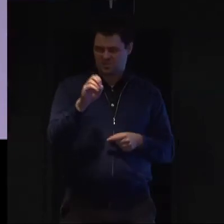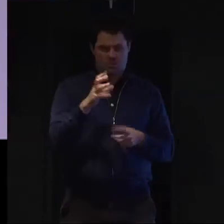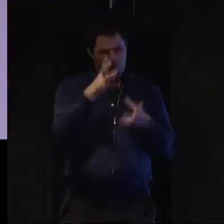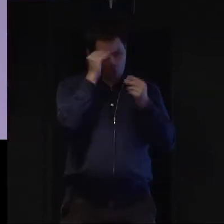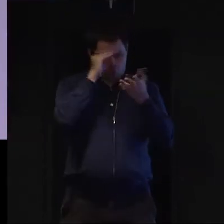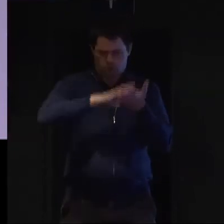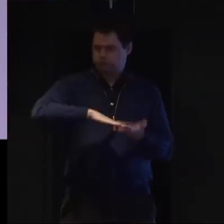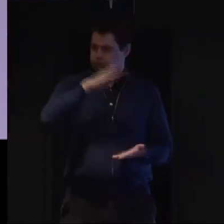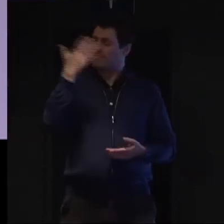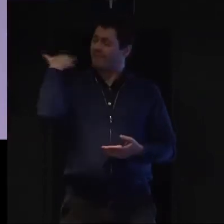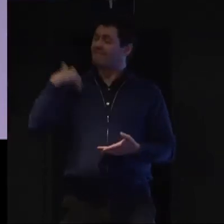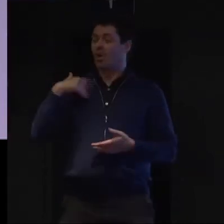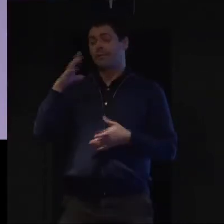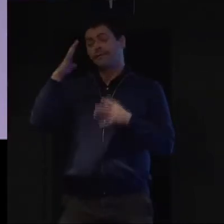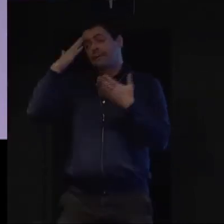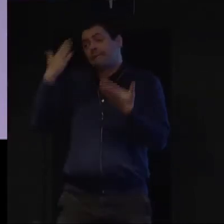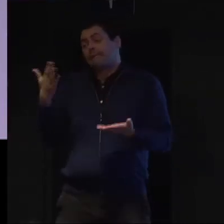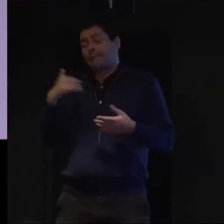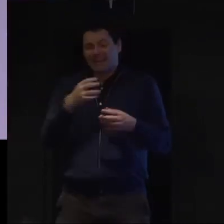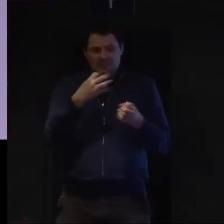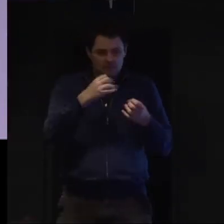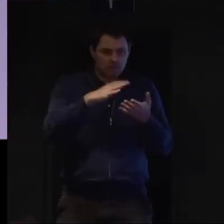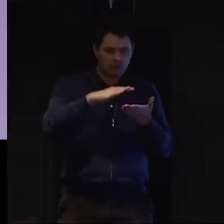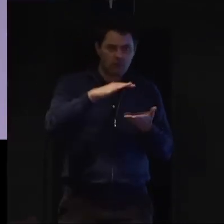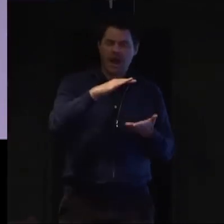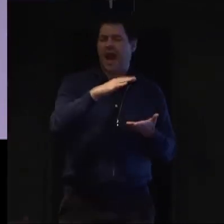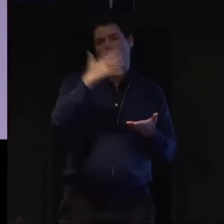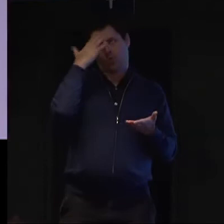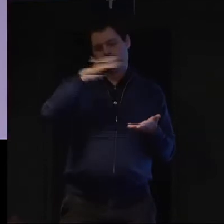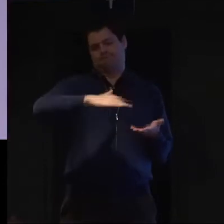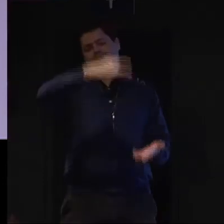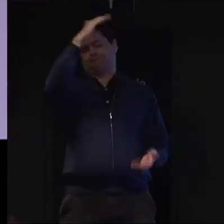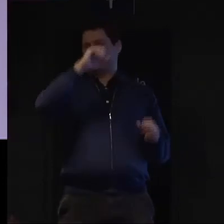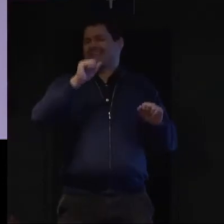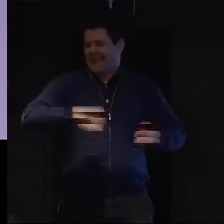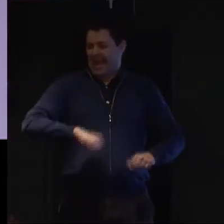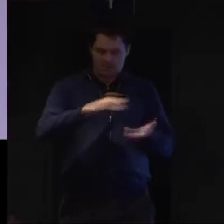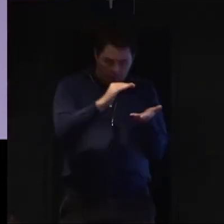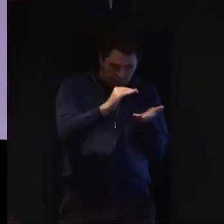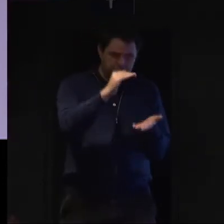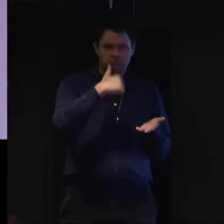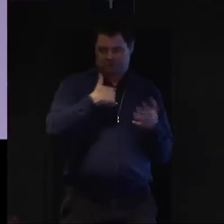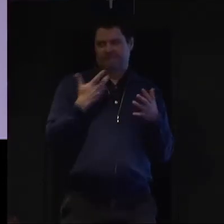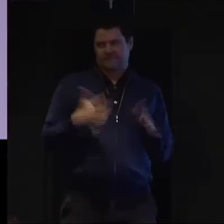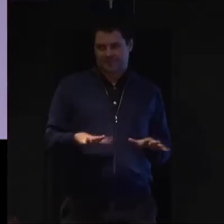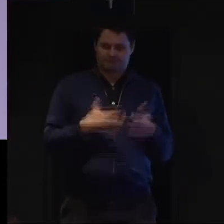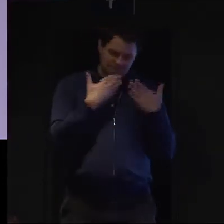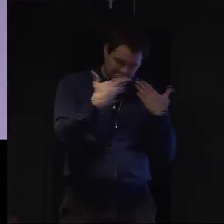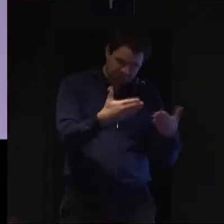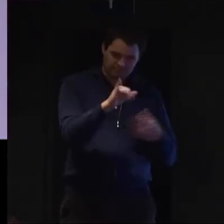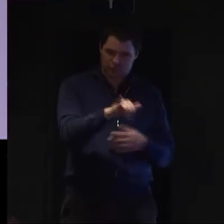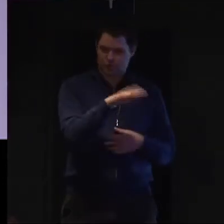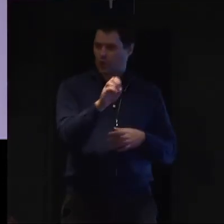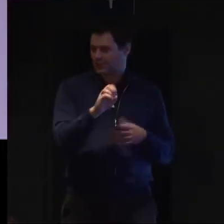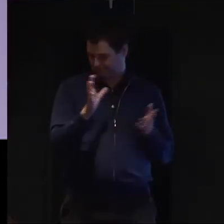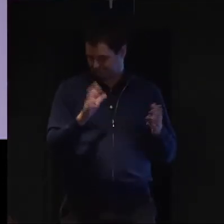lot that I didn't know before. And there's a lot more to be learnt and taught on this subject. So what are